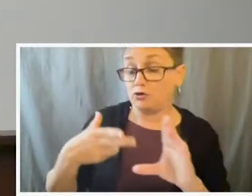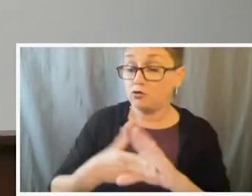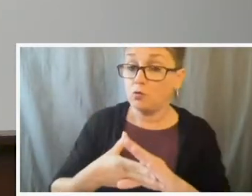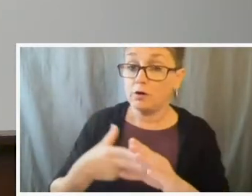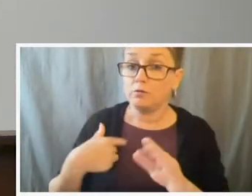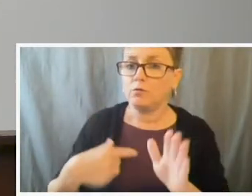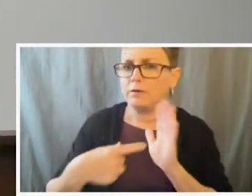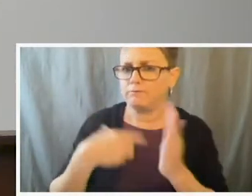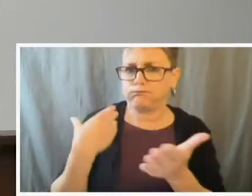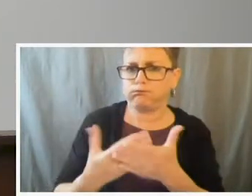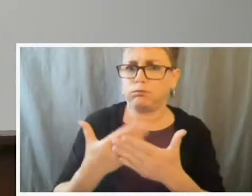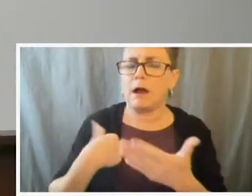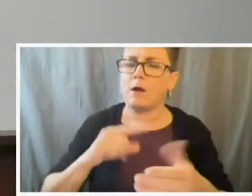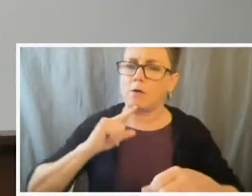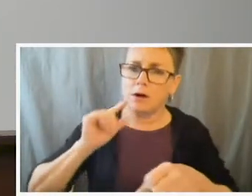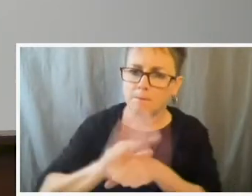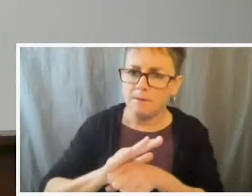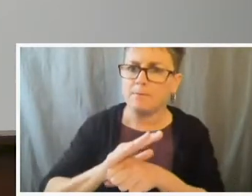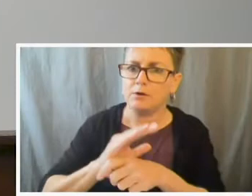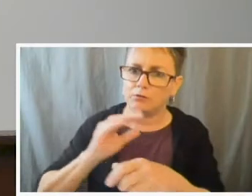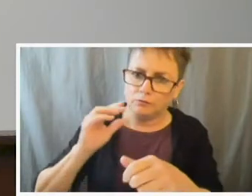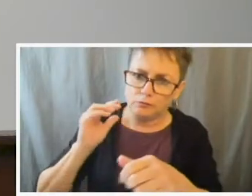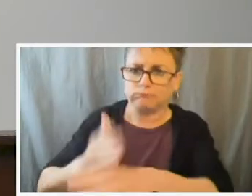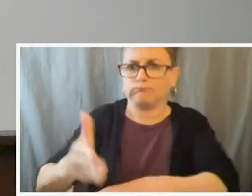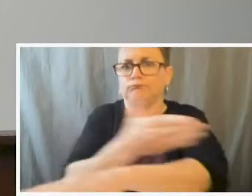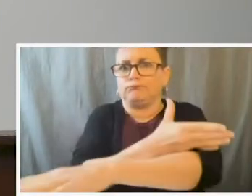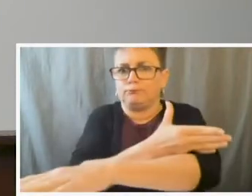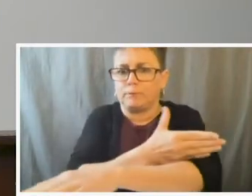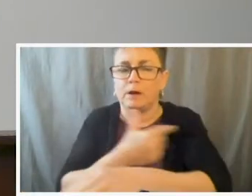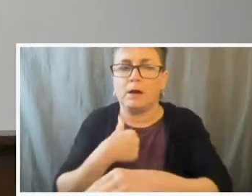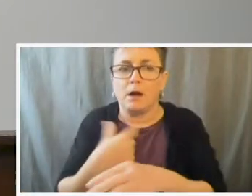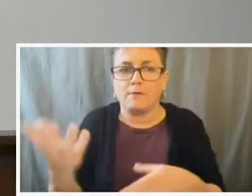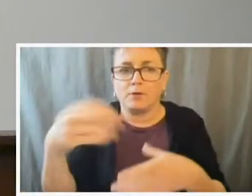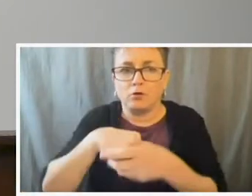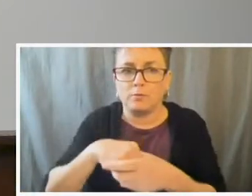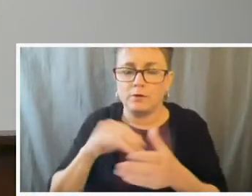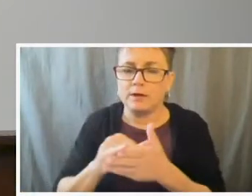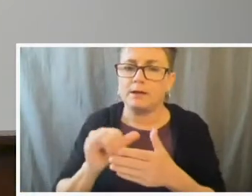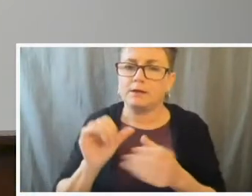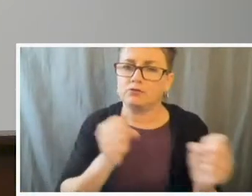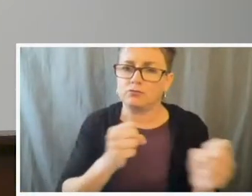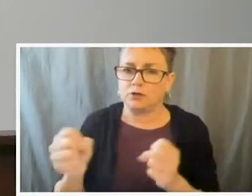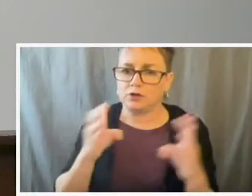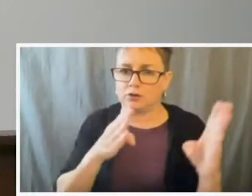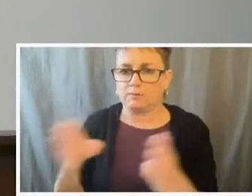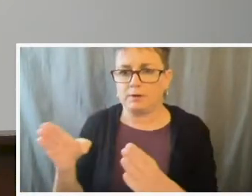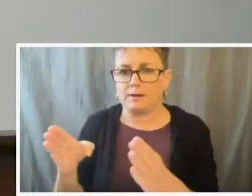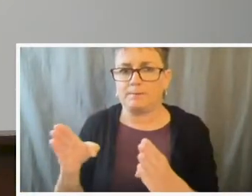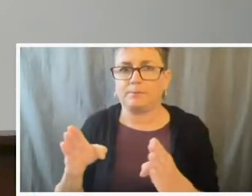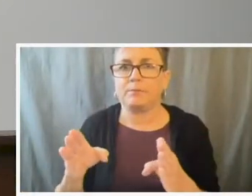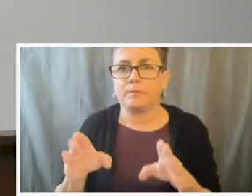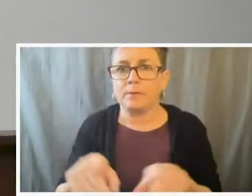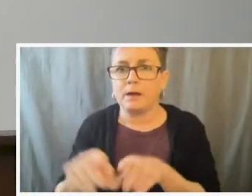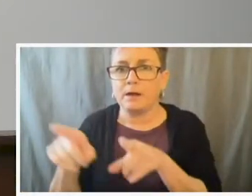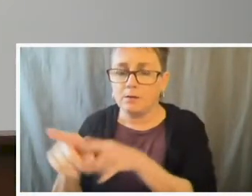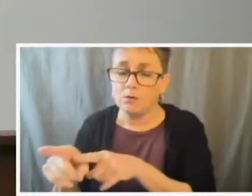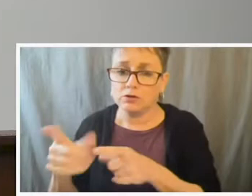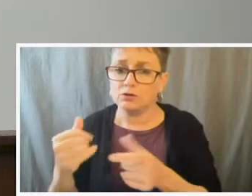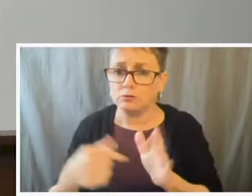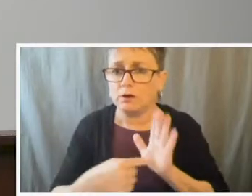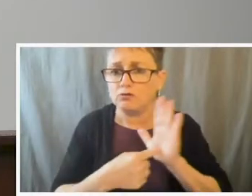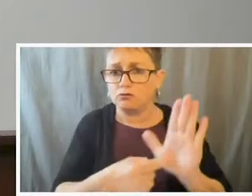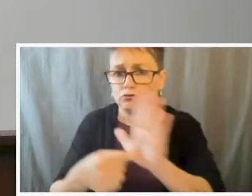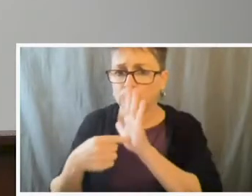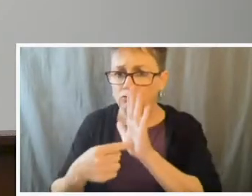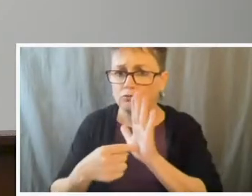towards this goal in a number of ways, and have incorporated that in our strategic plan, and demonstrating it concretely